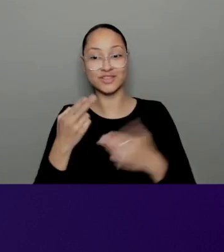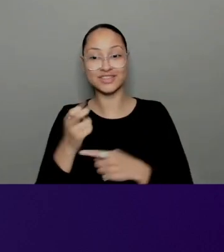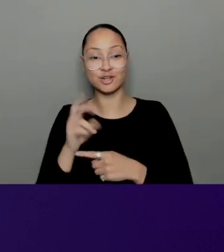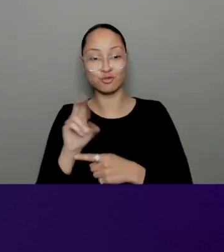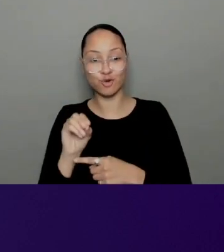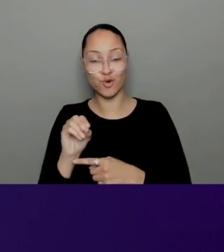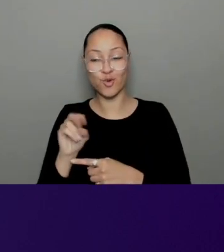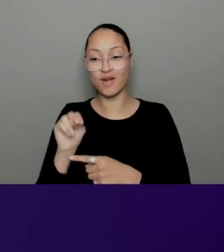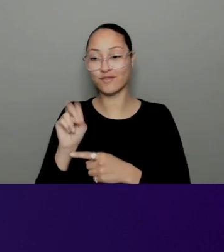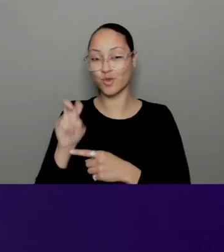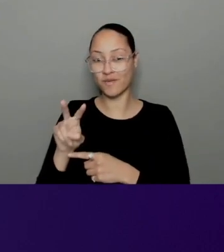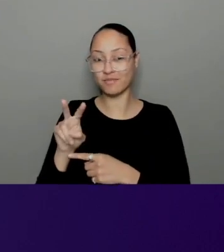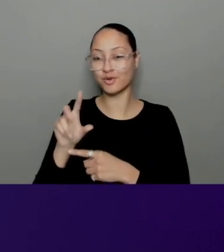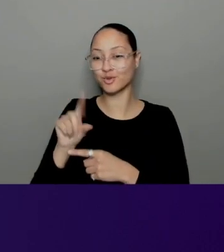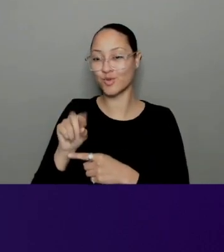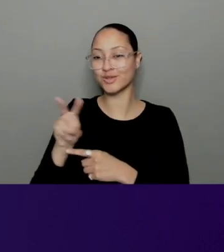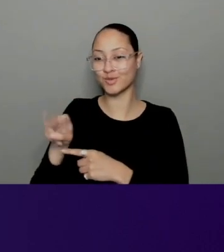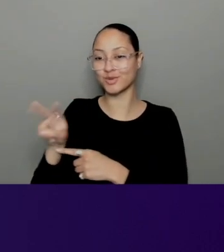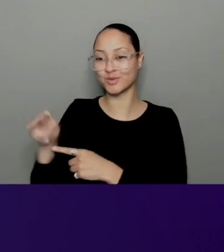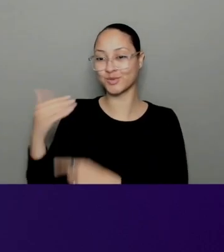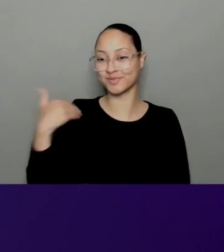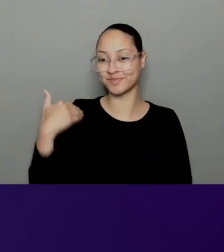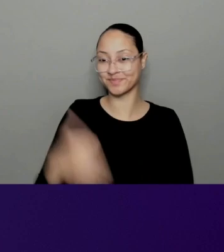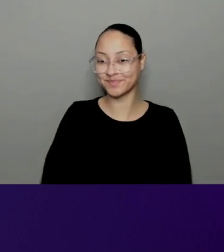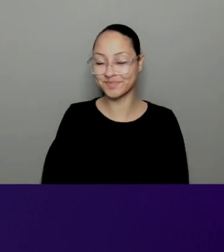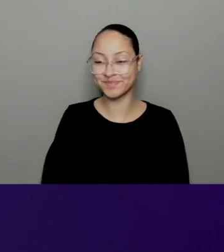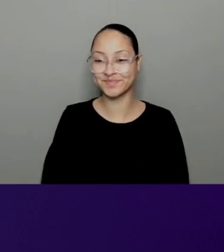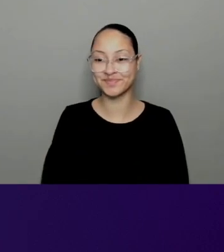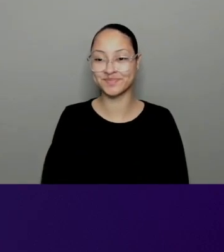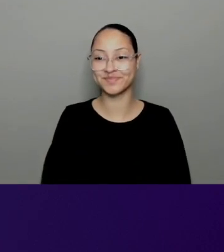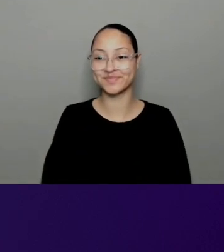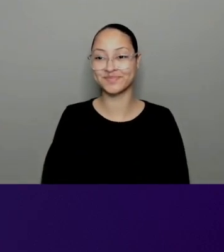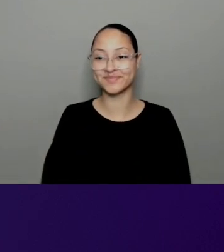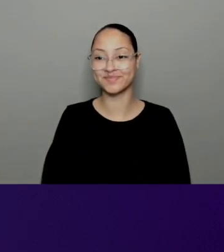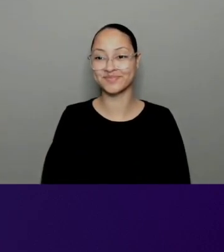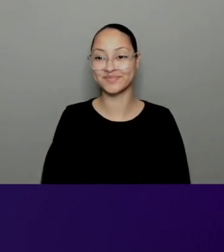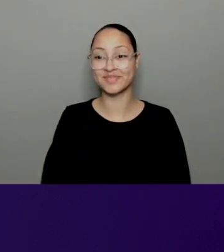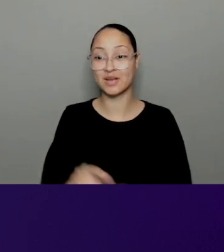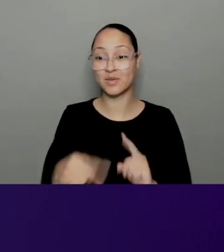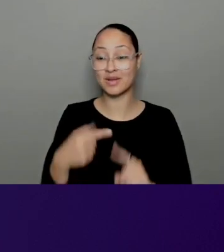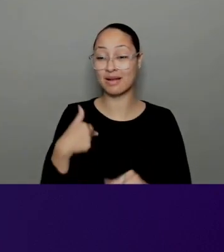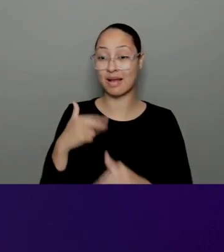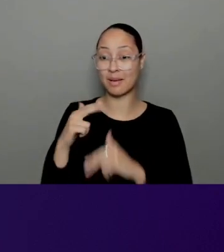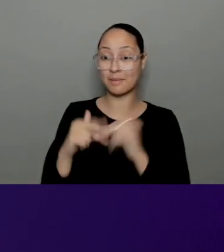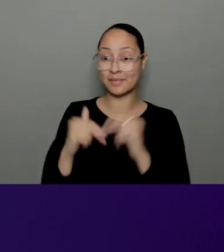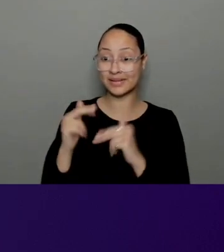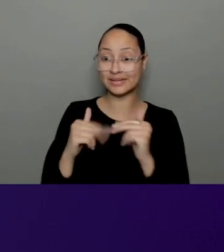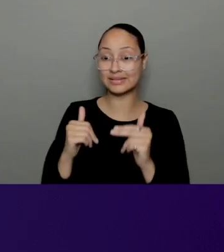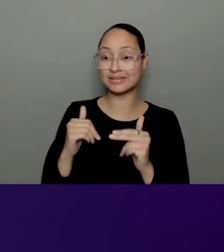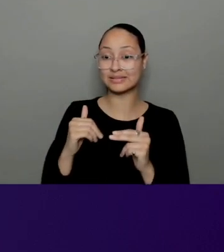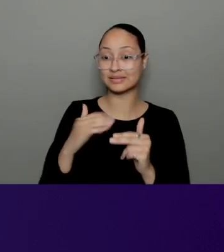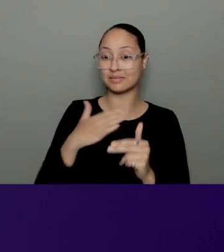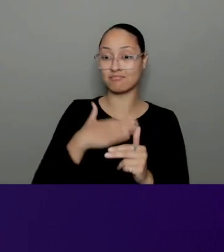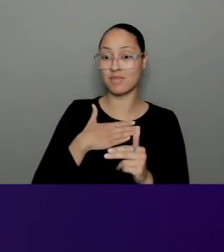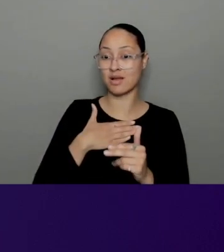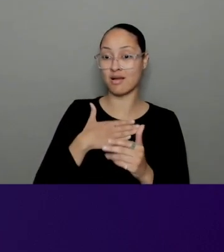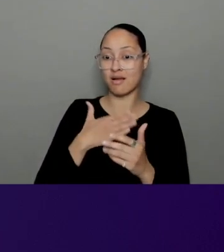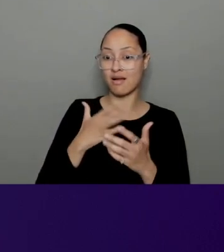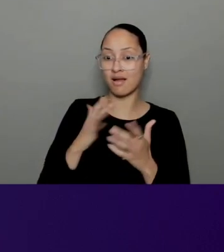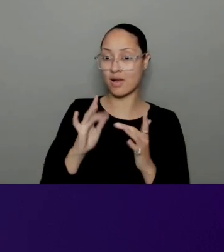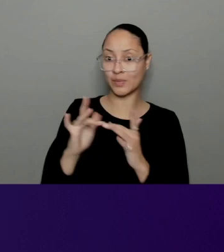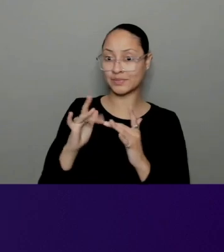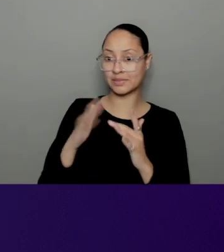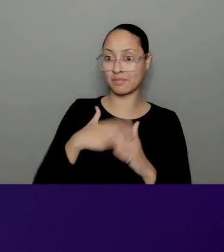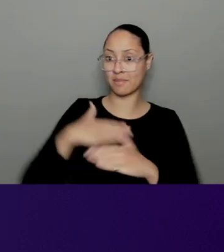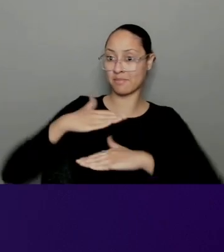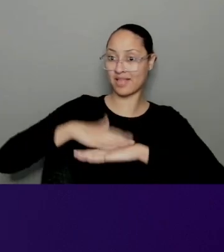As a full stack developer, when I had to build for my front end, my back end, the always problem was I